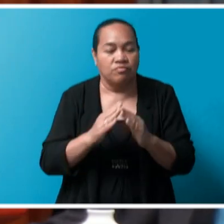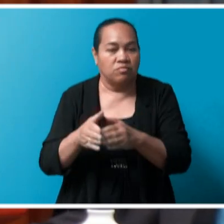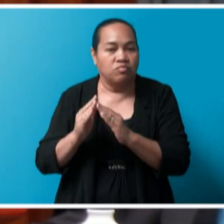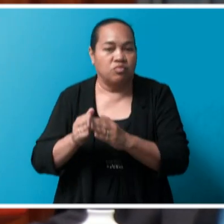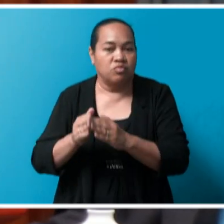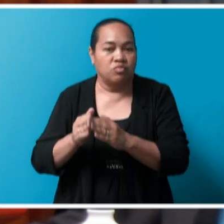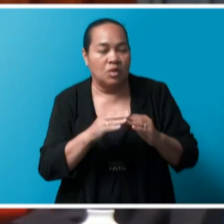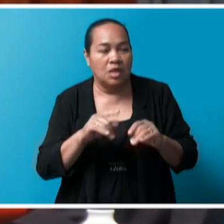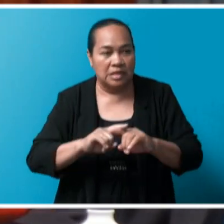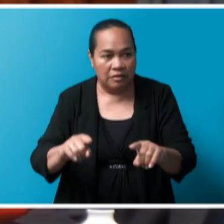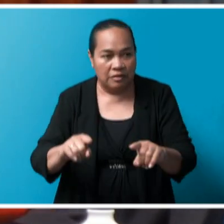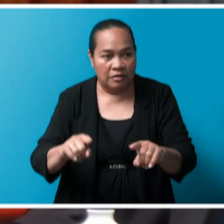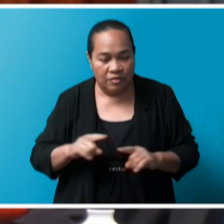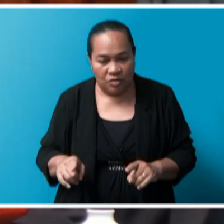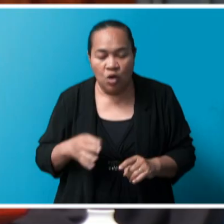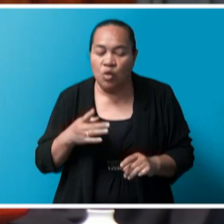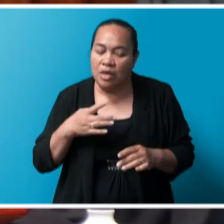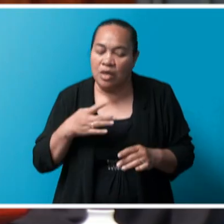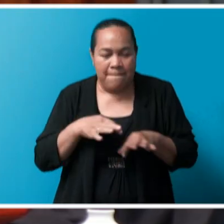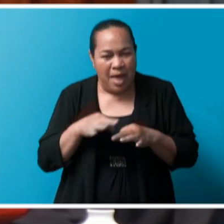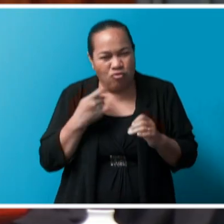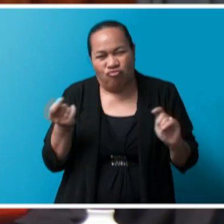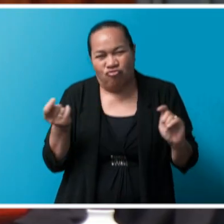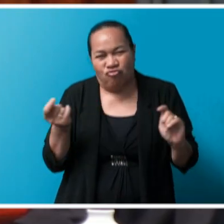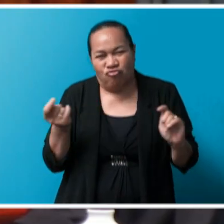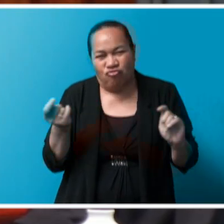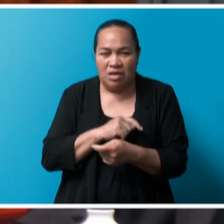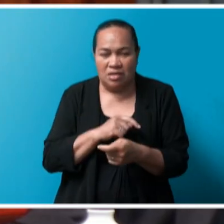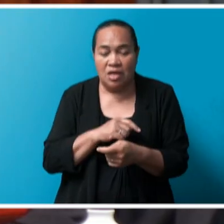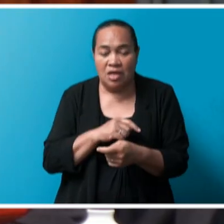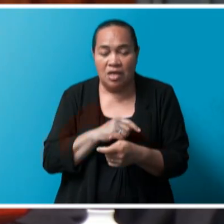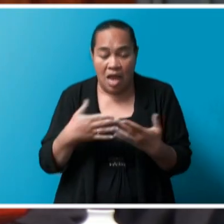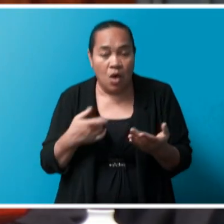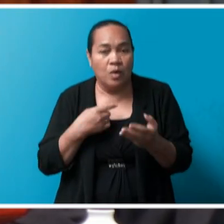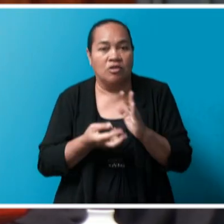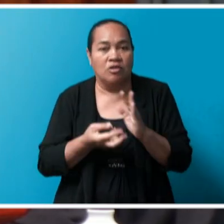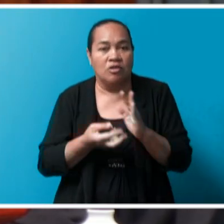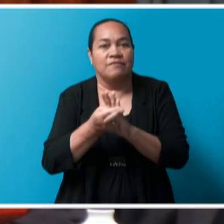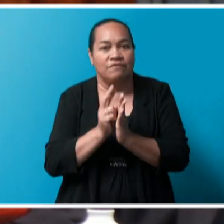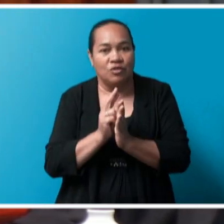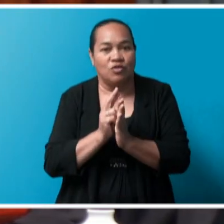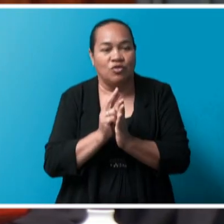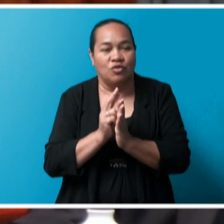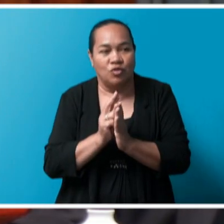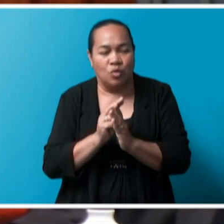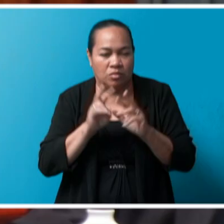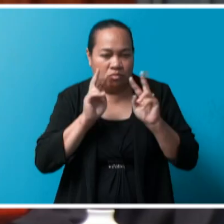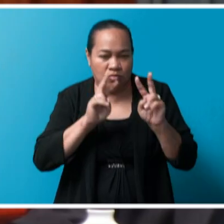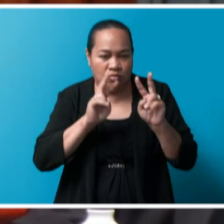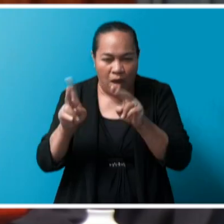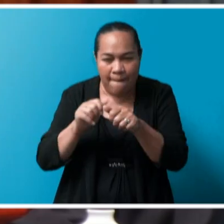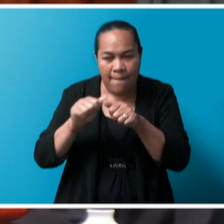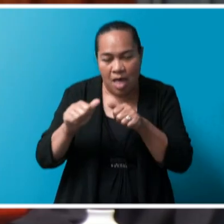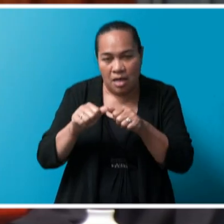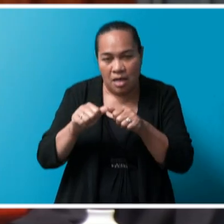most comprehensive housing reform programs in recent years. We have completed the review and adoption of National Housing Policy